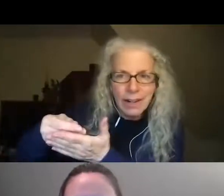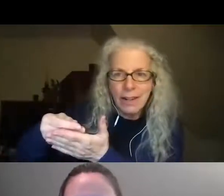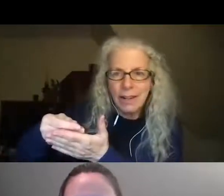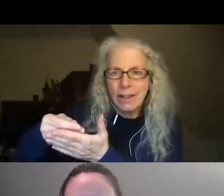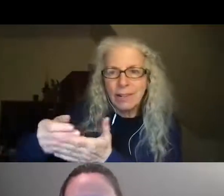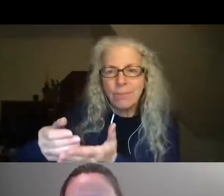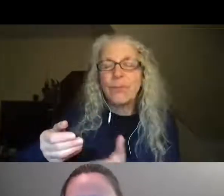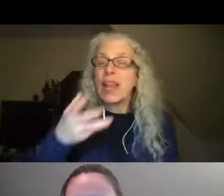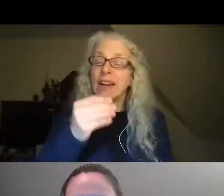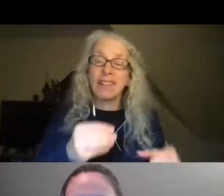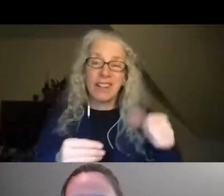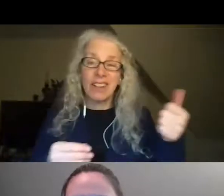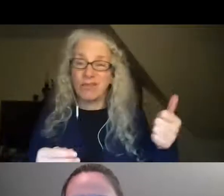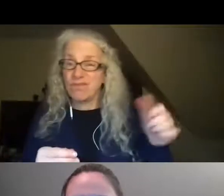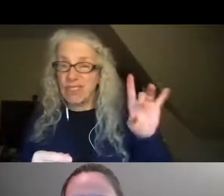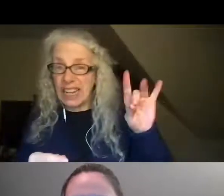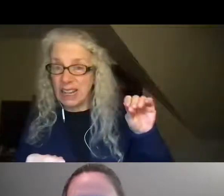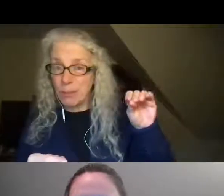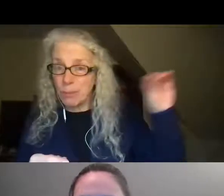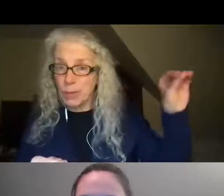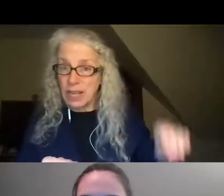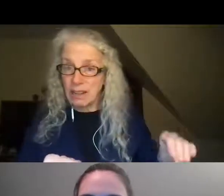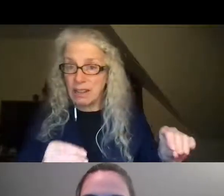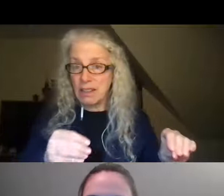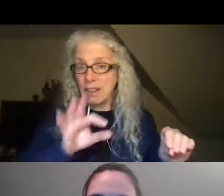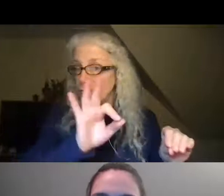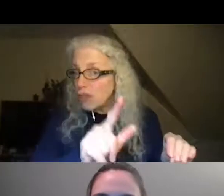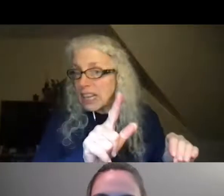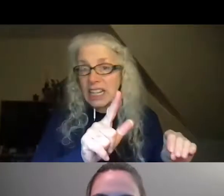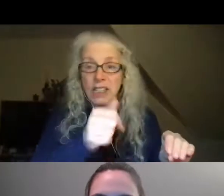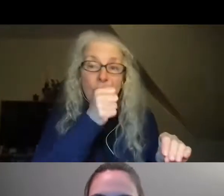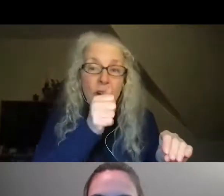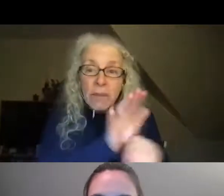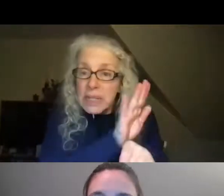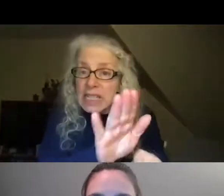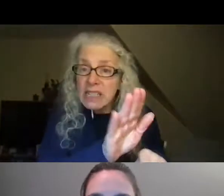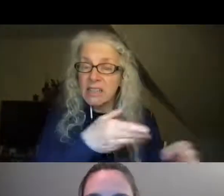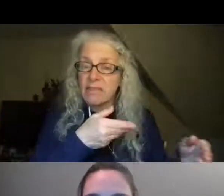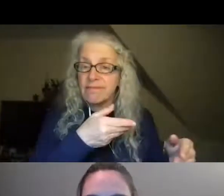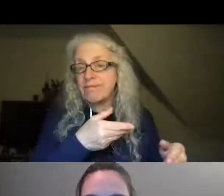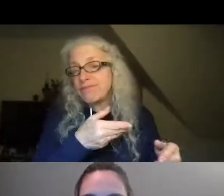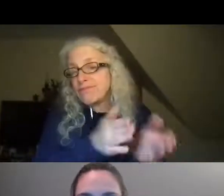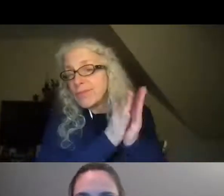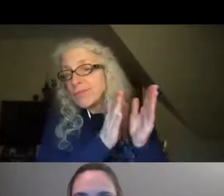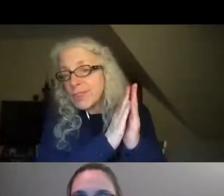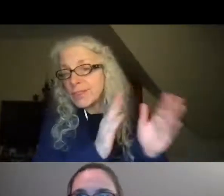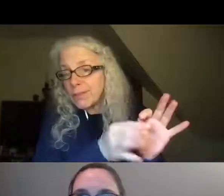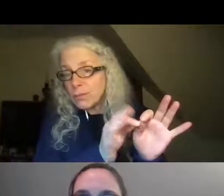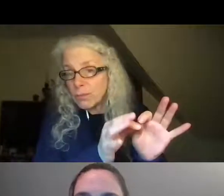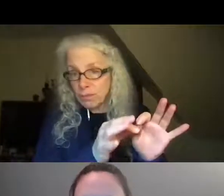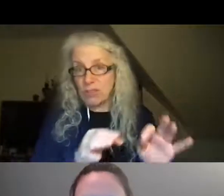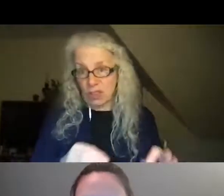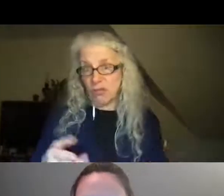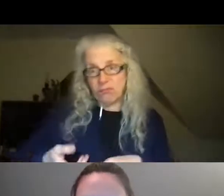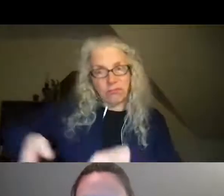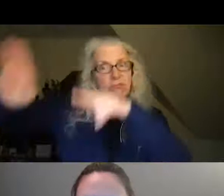other 80% was freelance work. So it has definitely